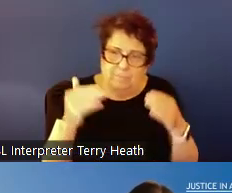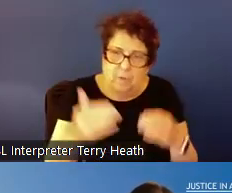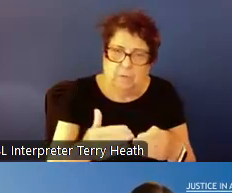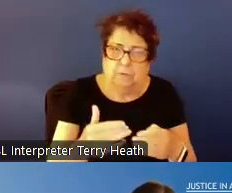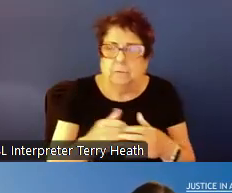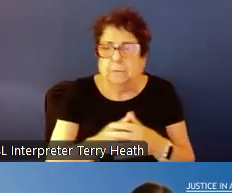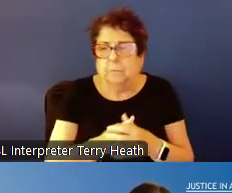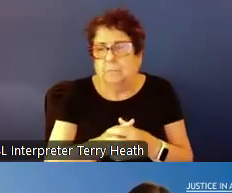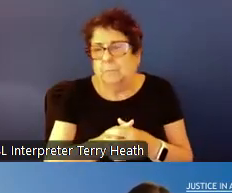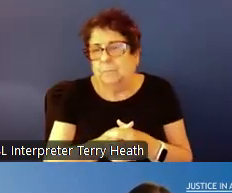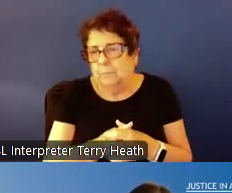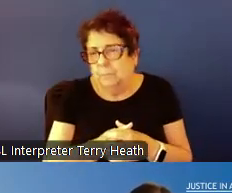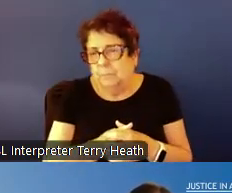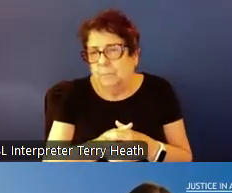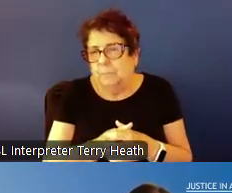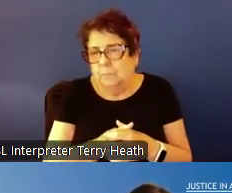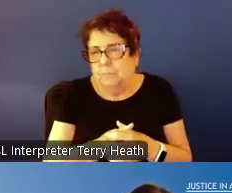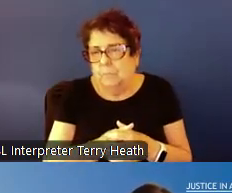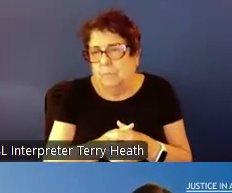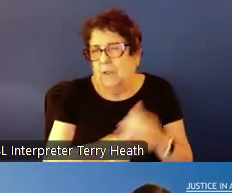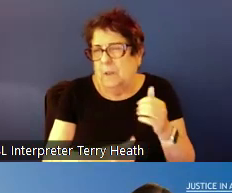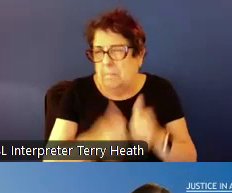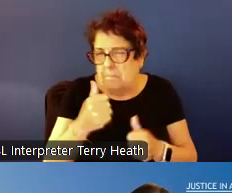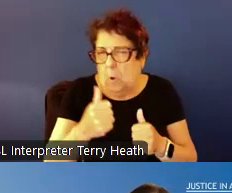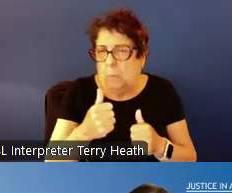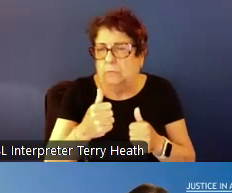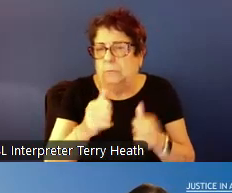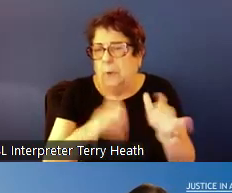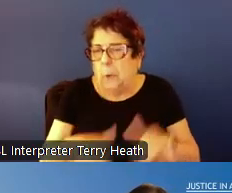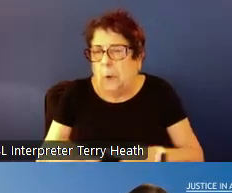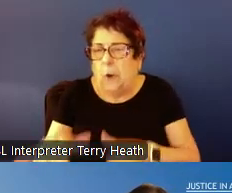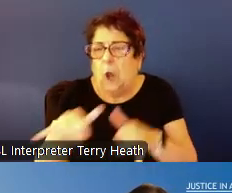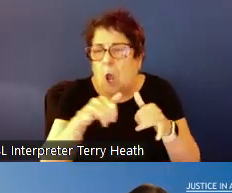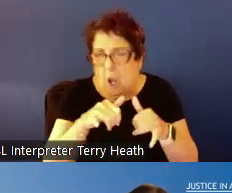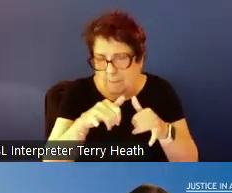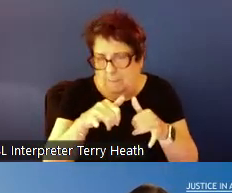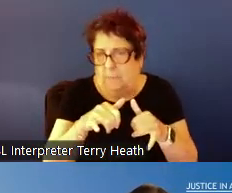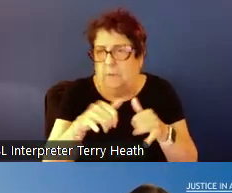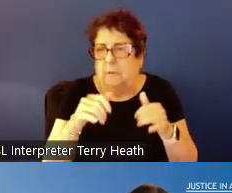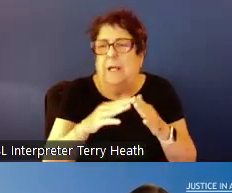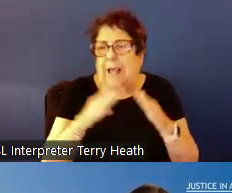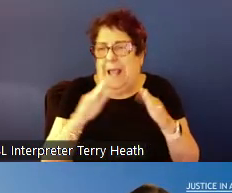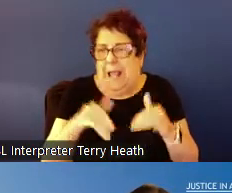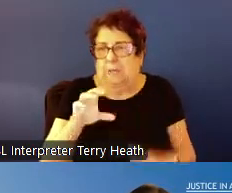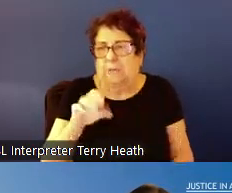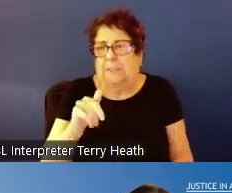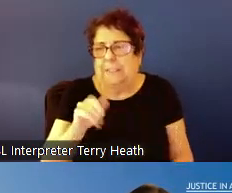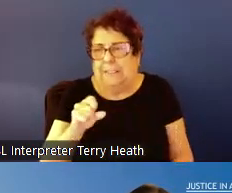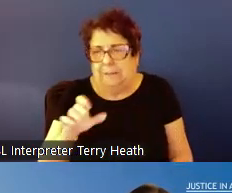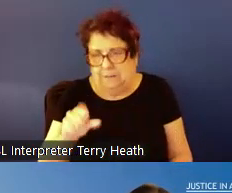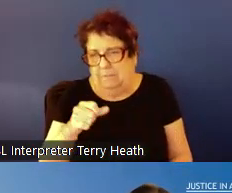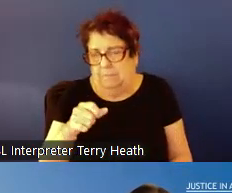common types of housing cases that legal aid providers handle. Next slide, please.